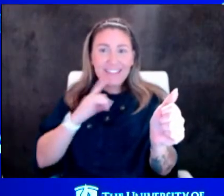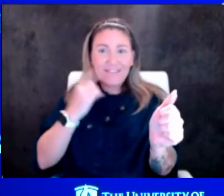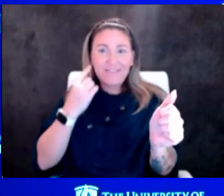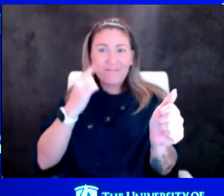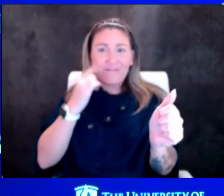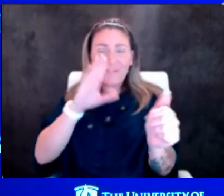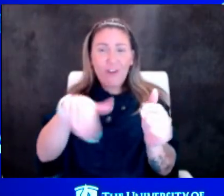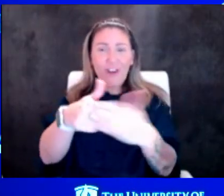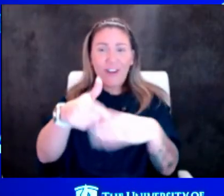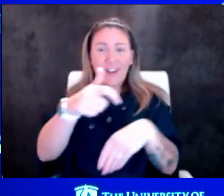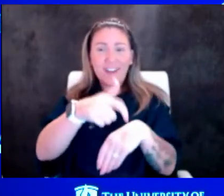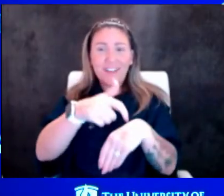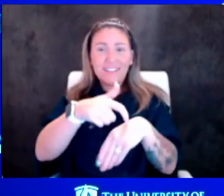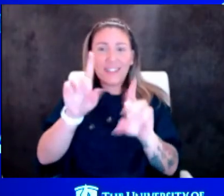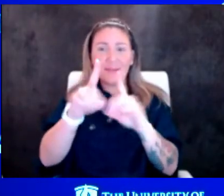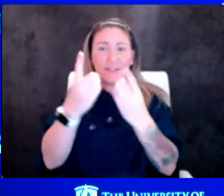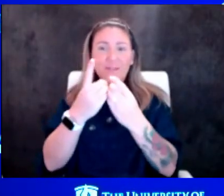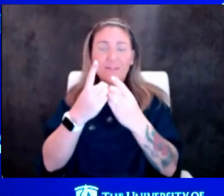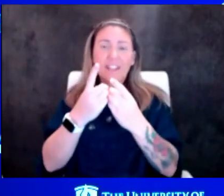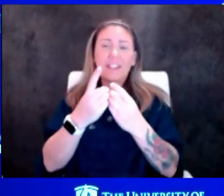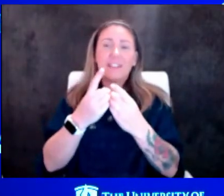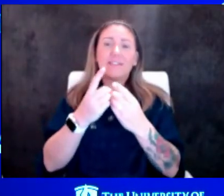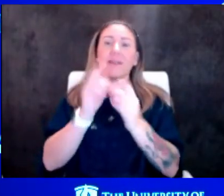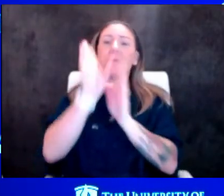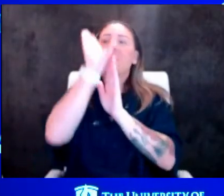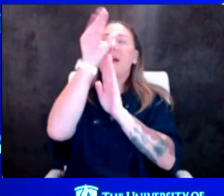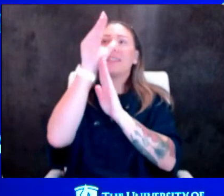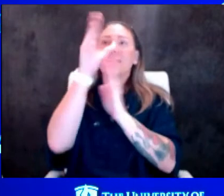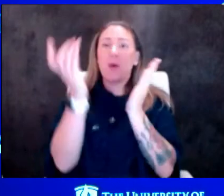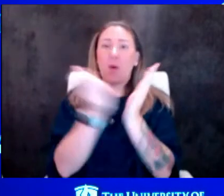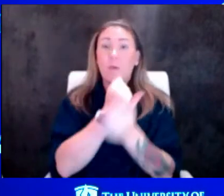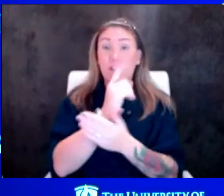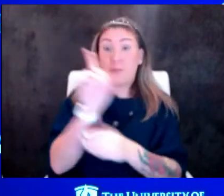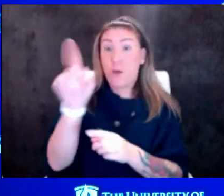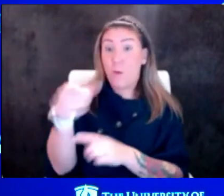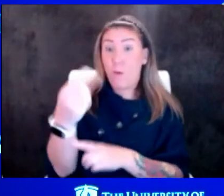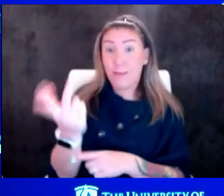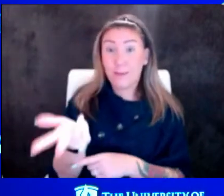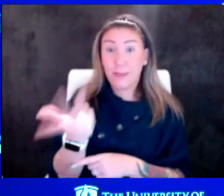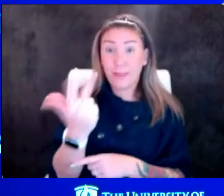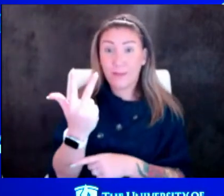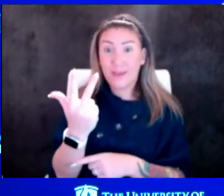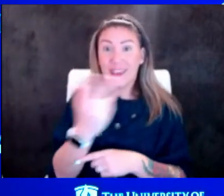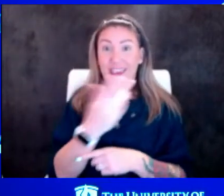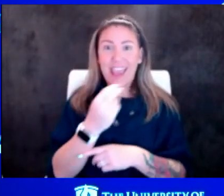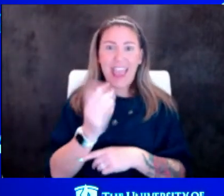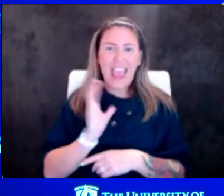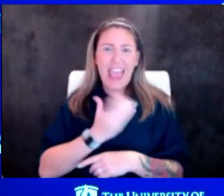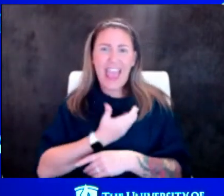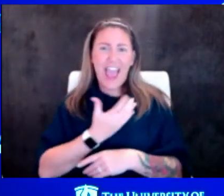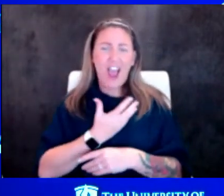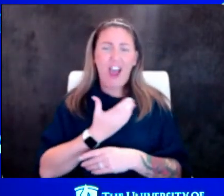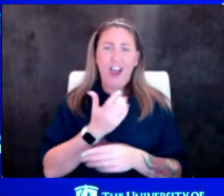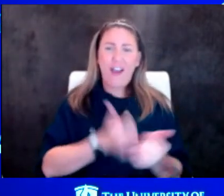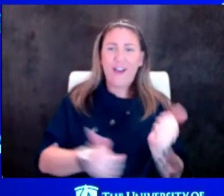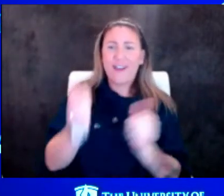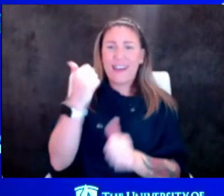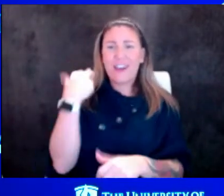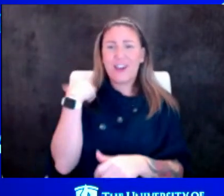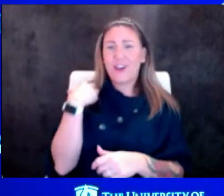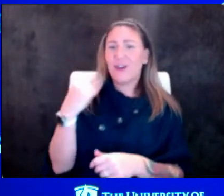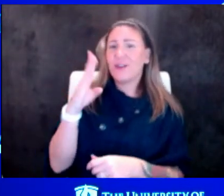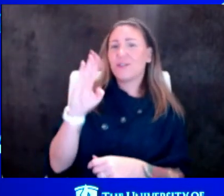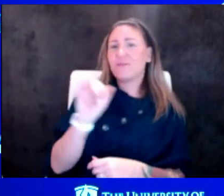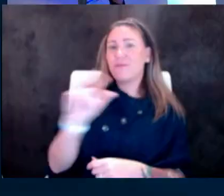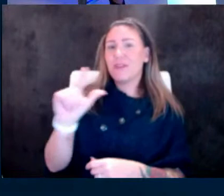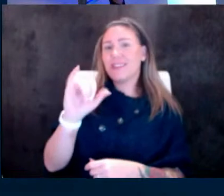men's basketball wins by only 3. And of course, we have our not-so-secret weapon, head coach Bill Self. So hopefully we can overtake